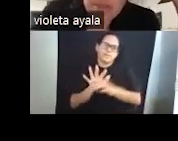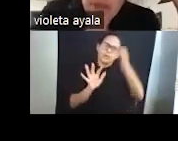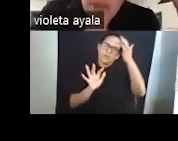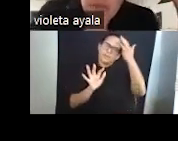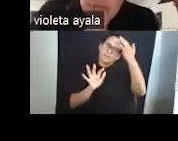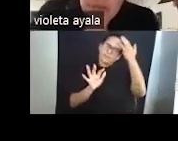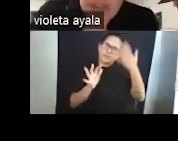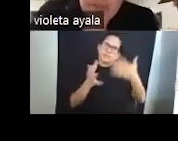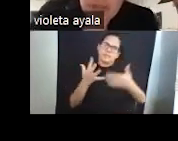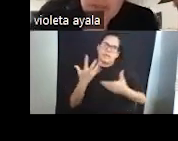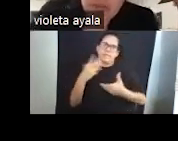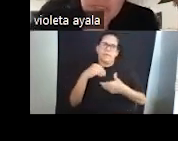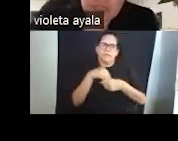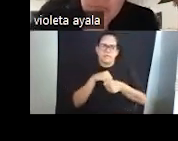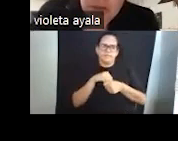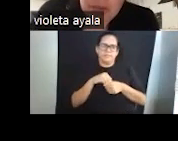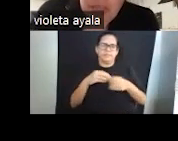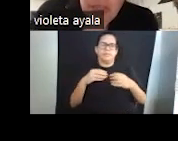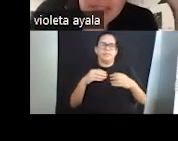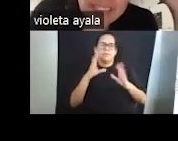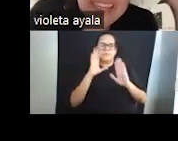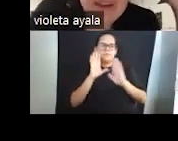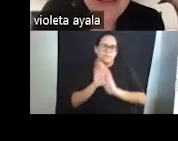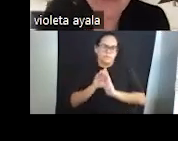the embodiment on cinema,